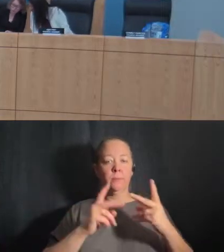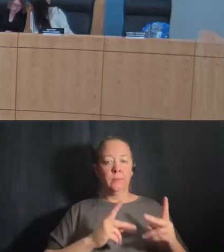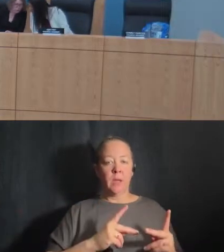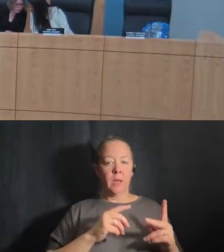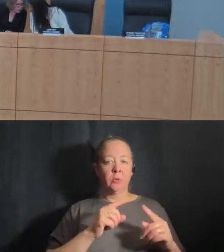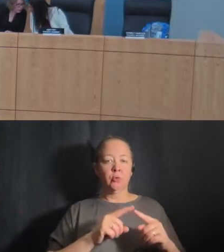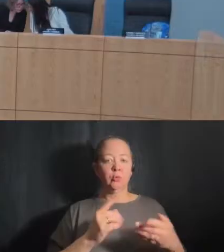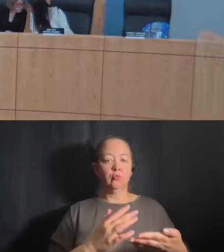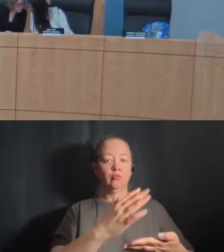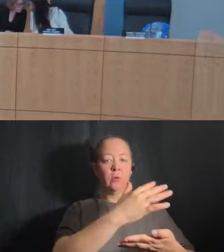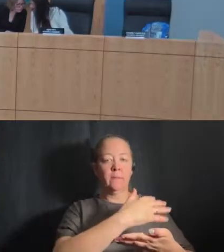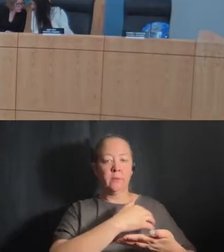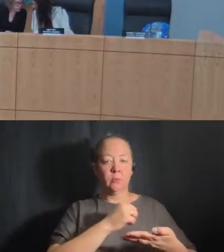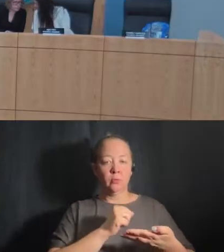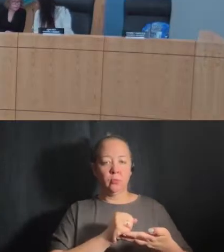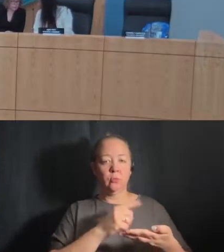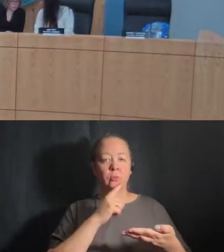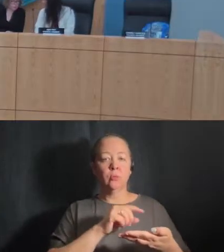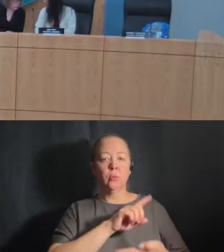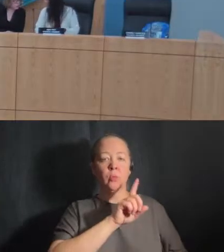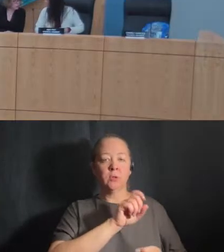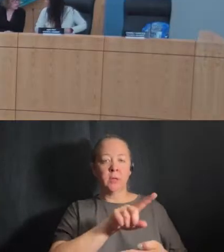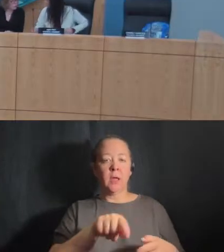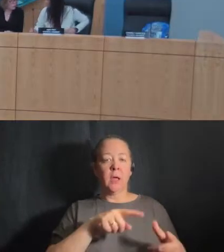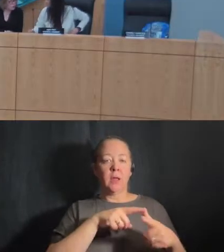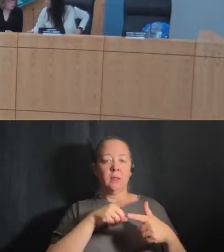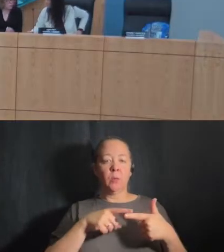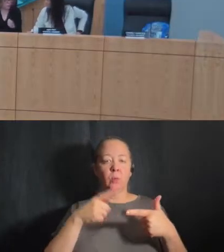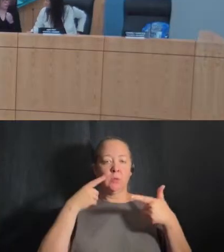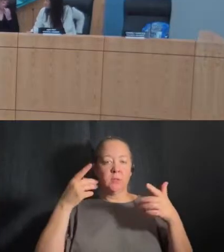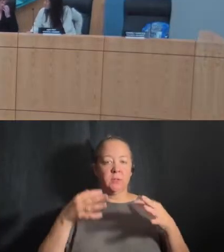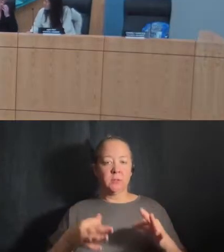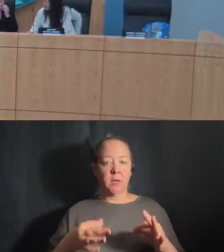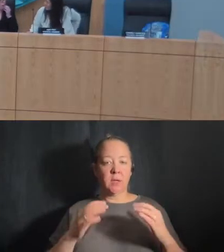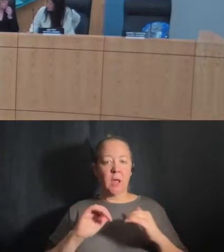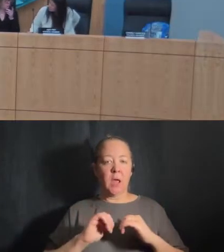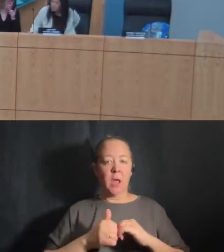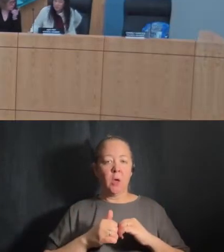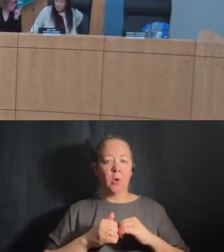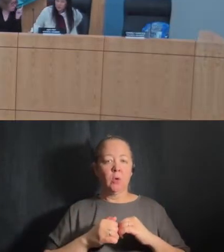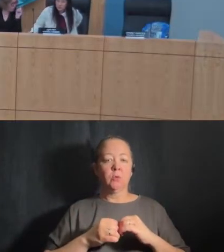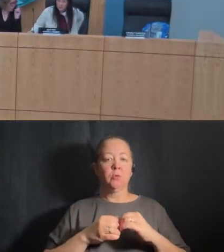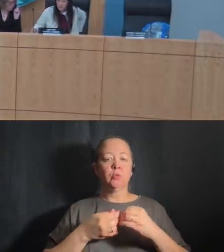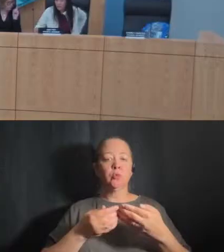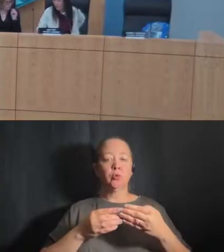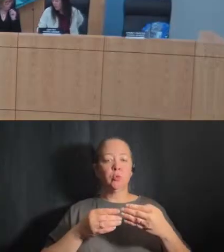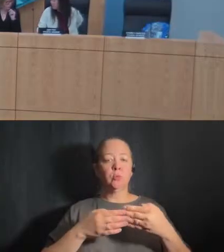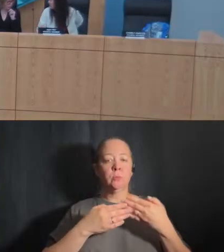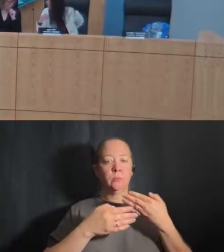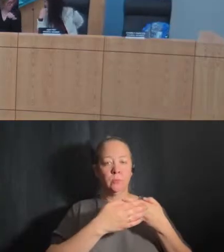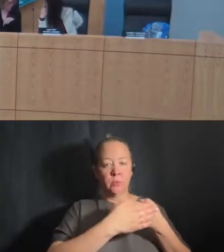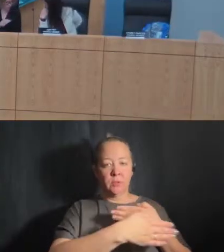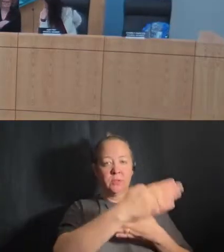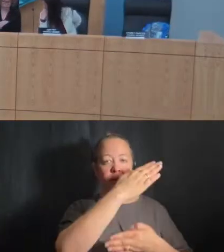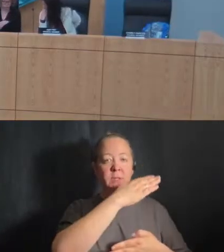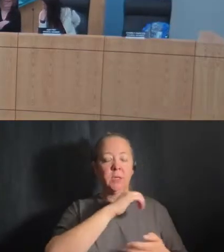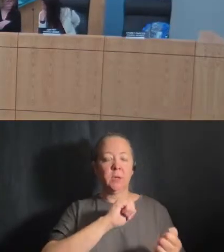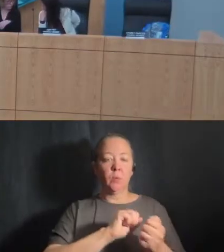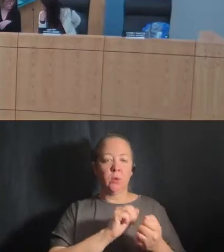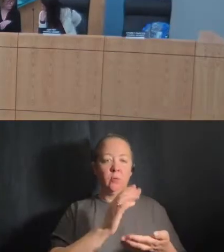and we will decide how to proceed on revenue. Mr. Galloway, the floor is